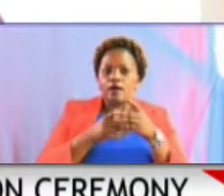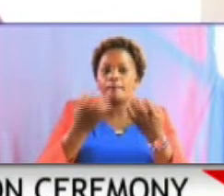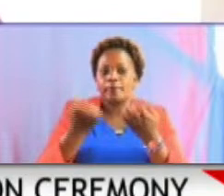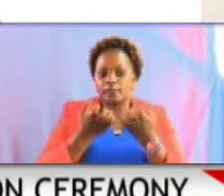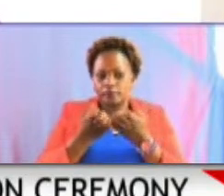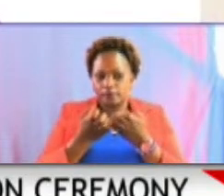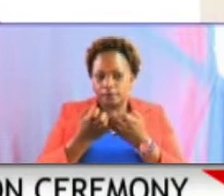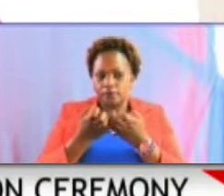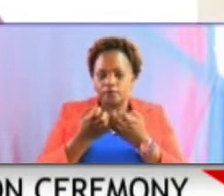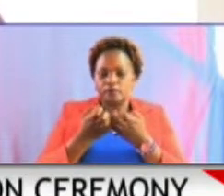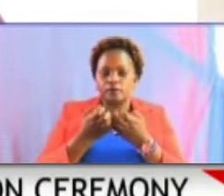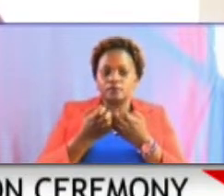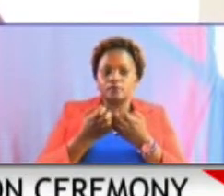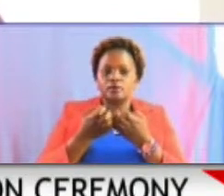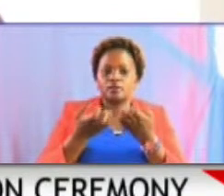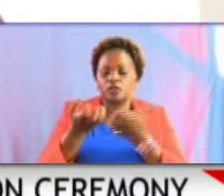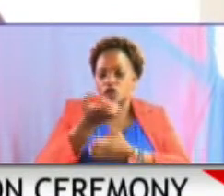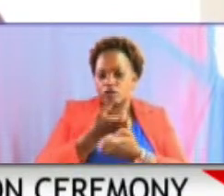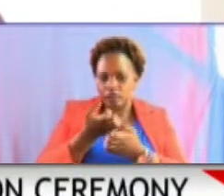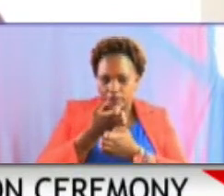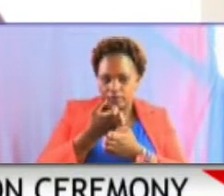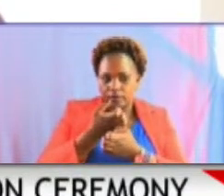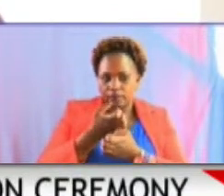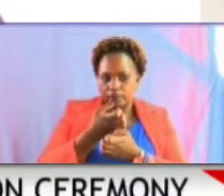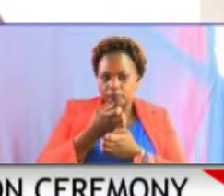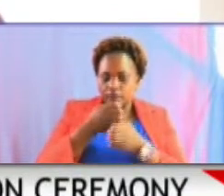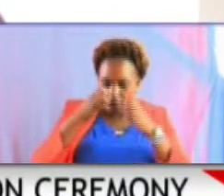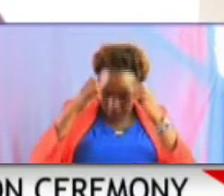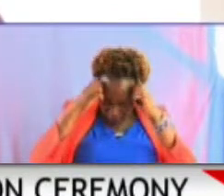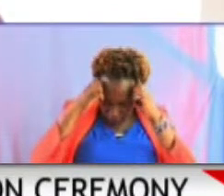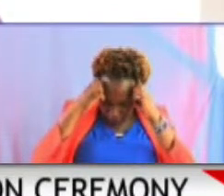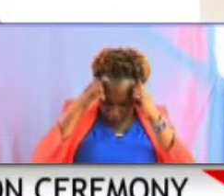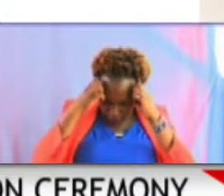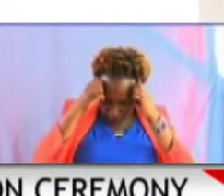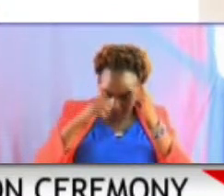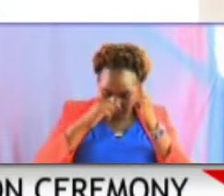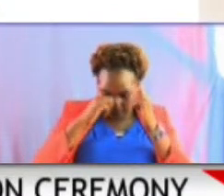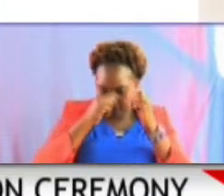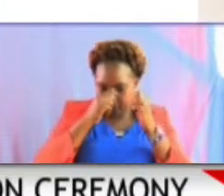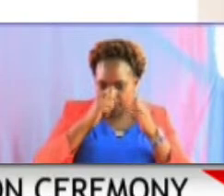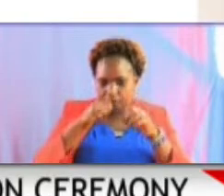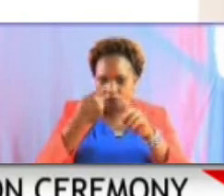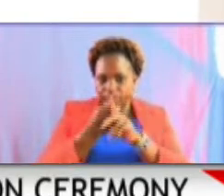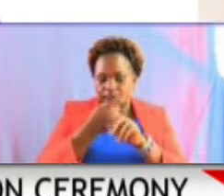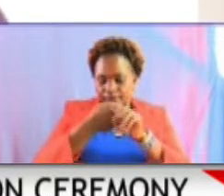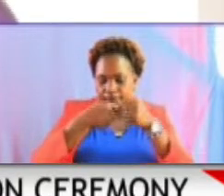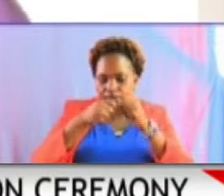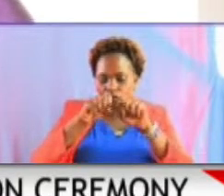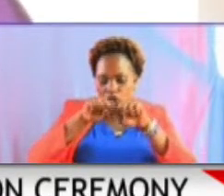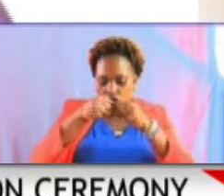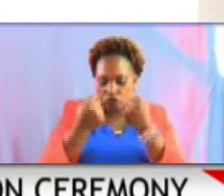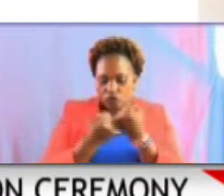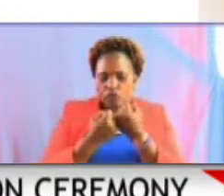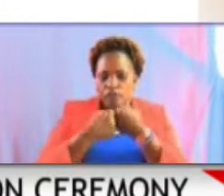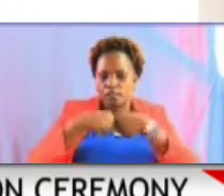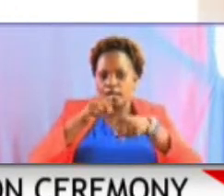Business and Economics, School of Education, Humanities and Social